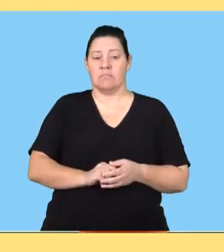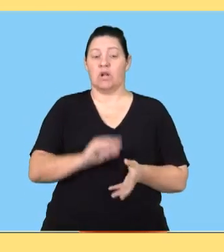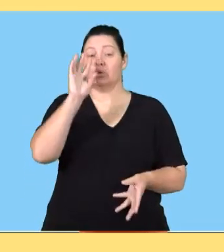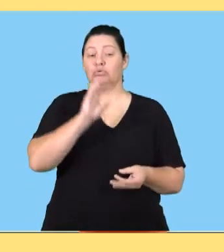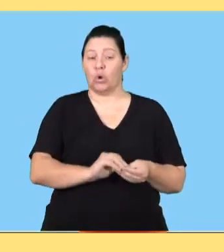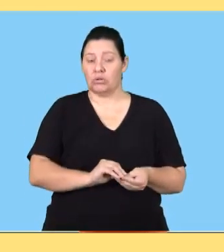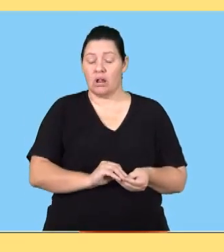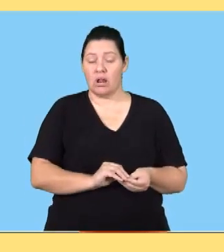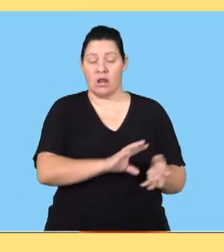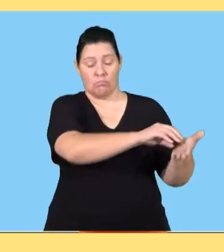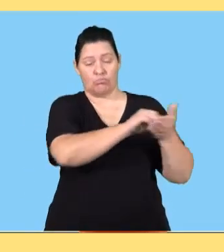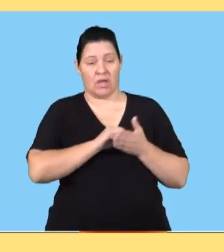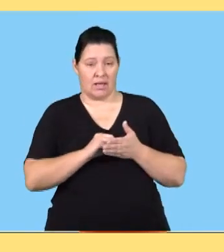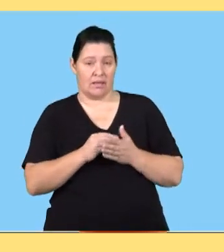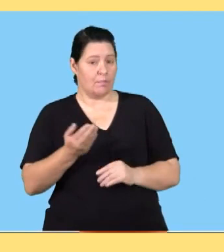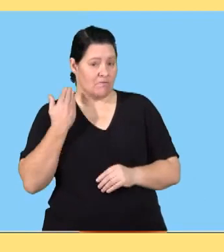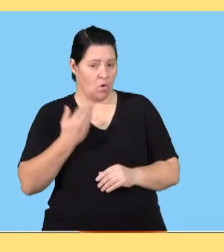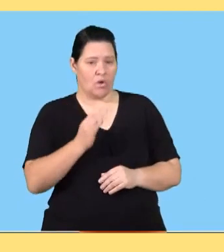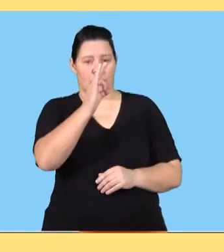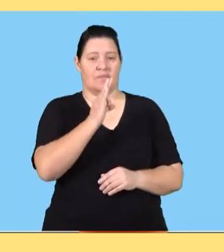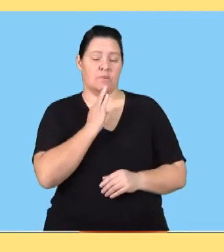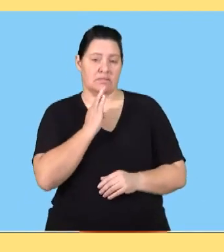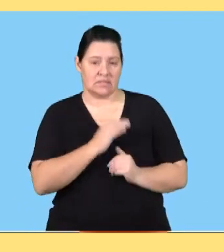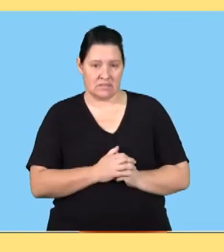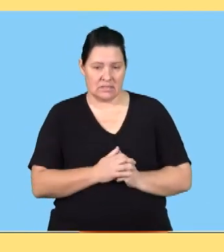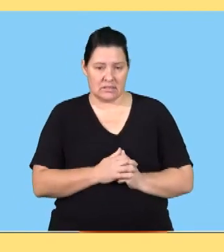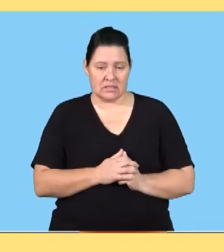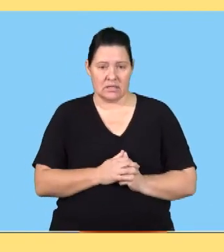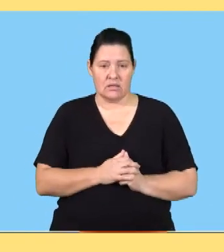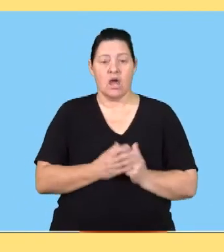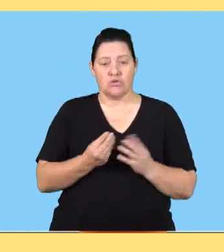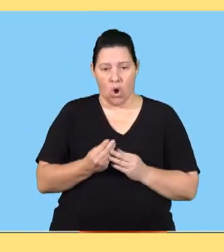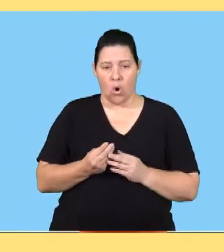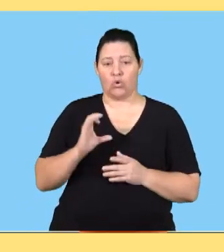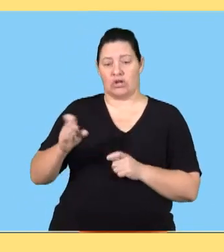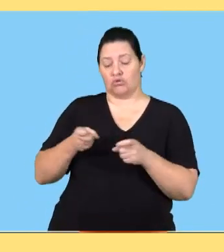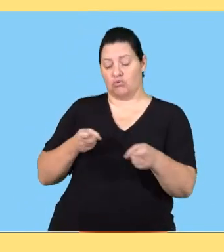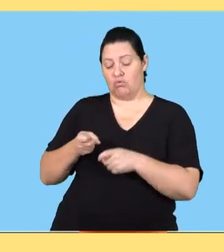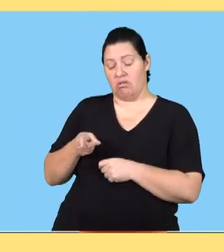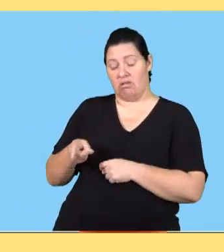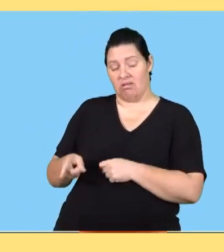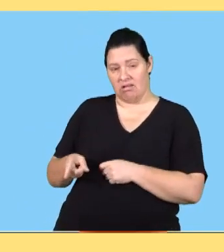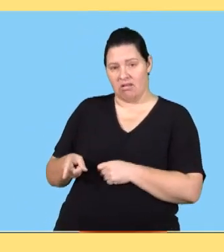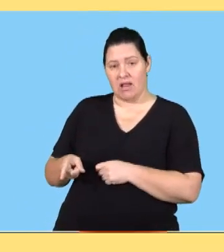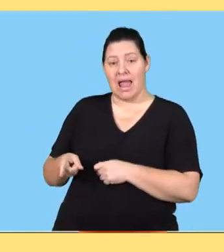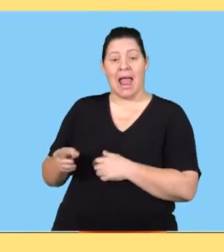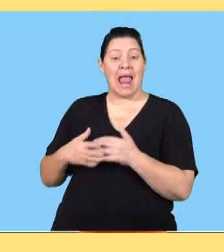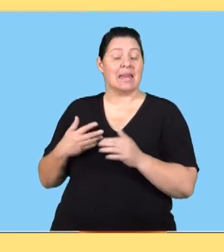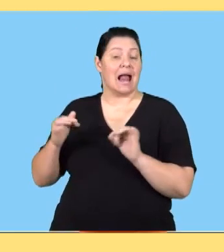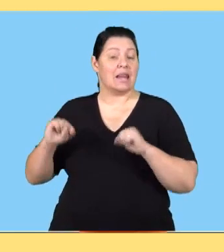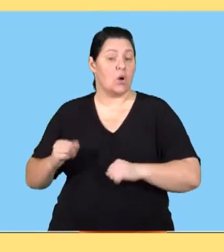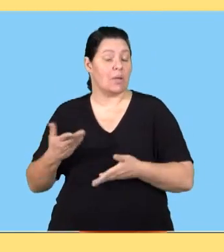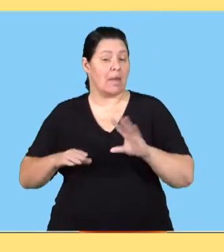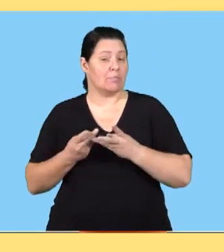it is total brought forward. This is your 3,000. And then I'm going to have my creditors control. Did I have